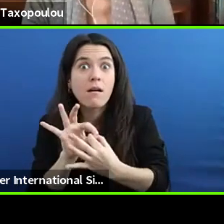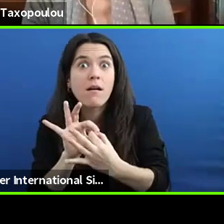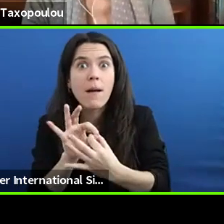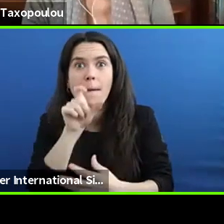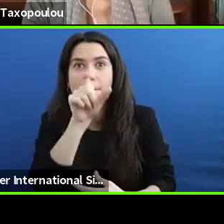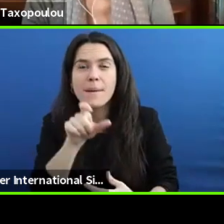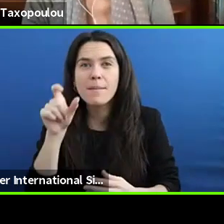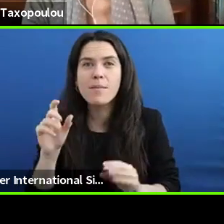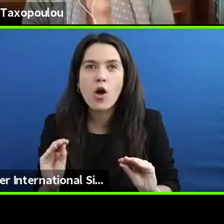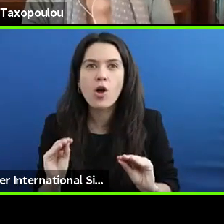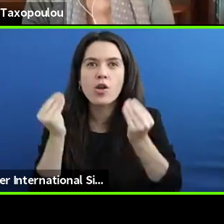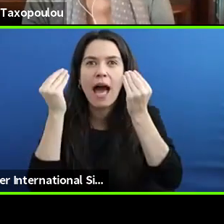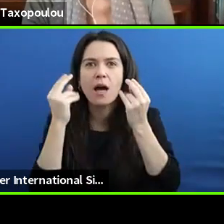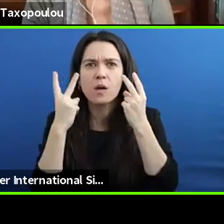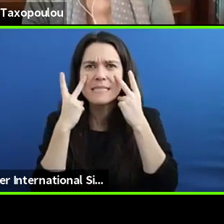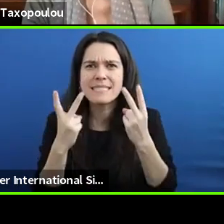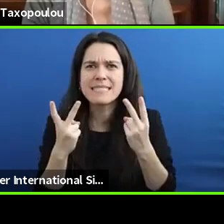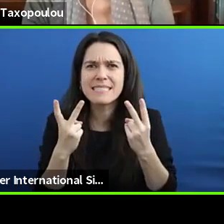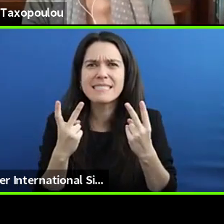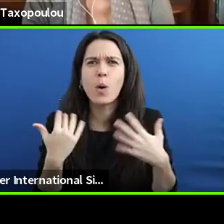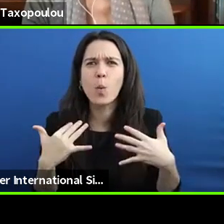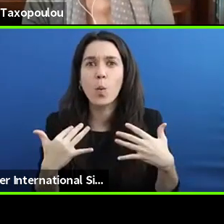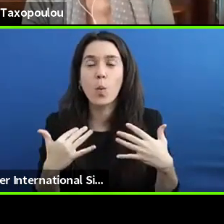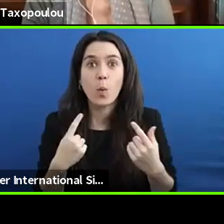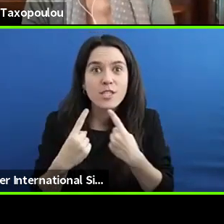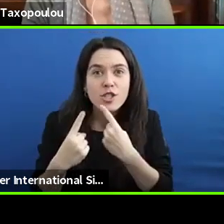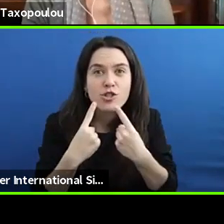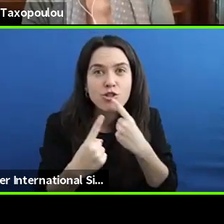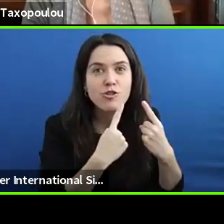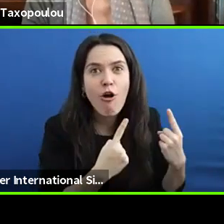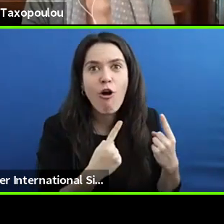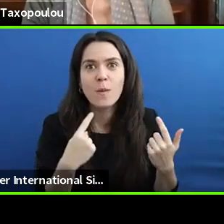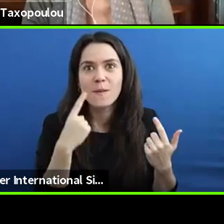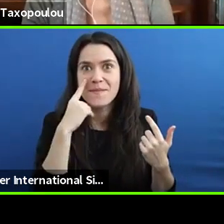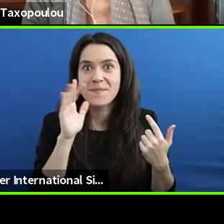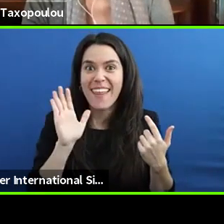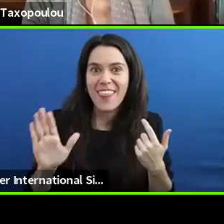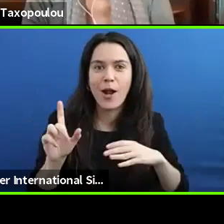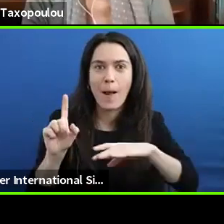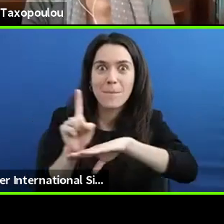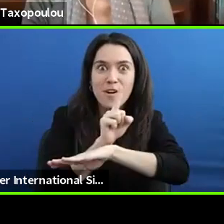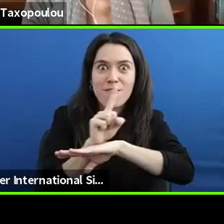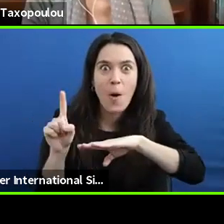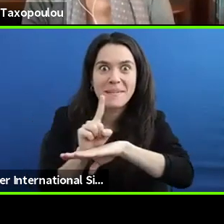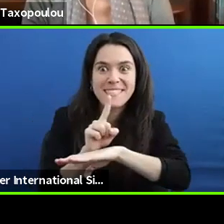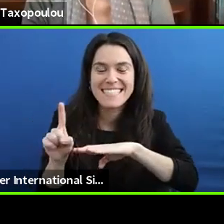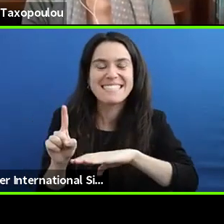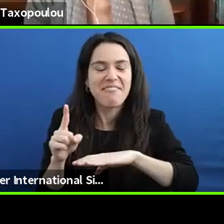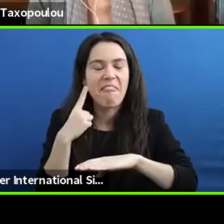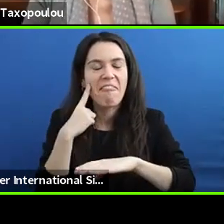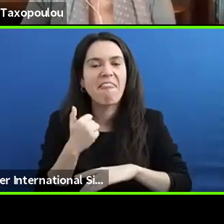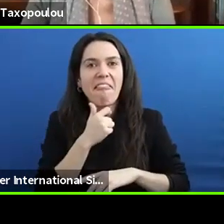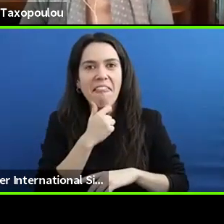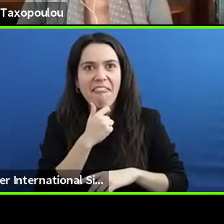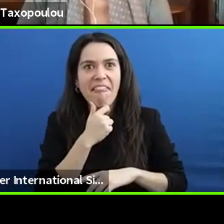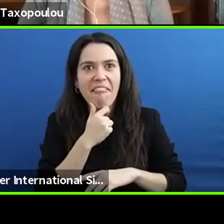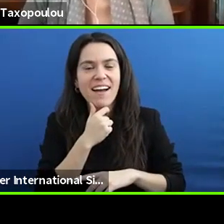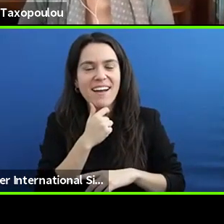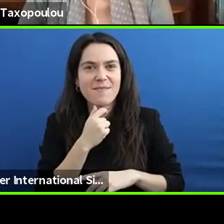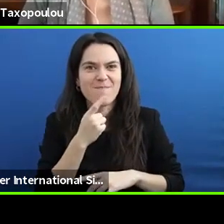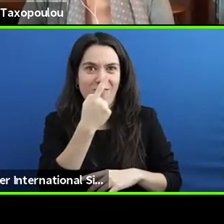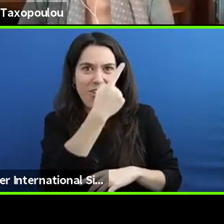where we actually talk with them, where they create their own performances, is the way that we can actually, as you asked me